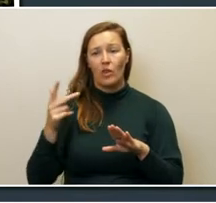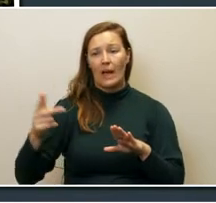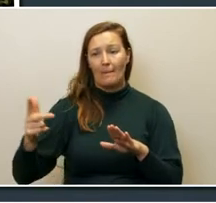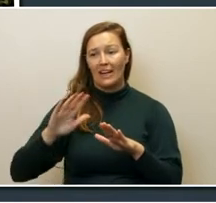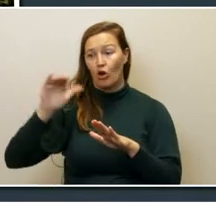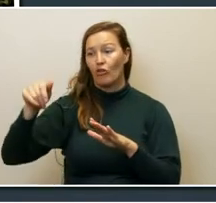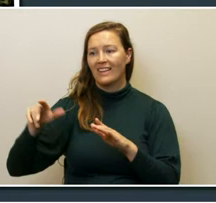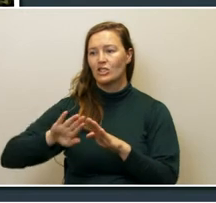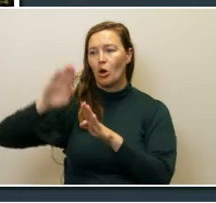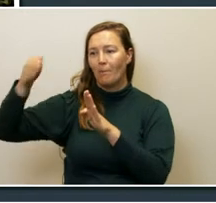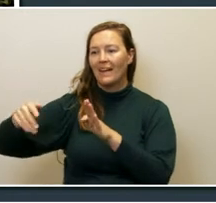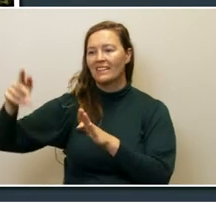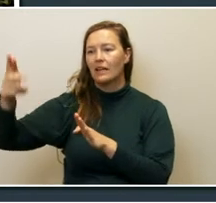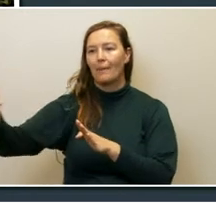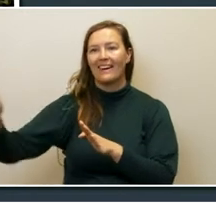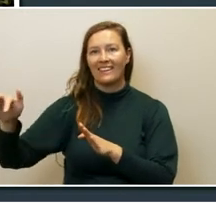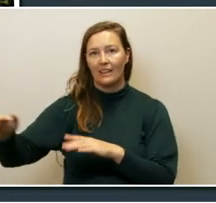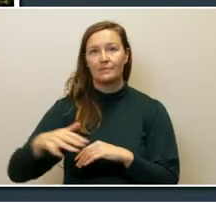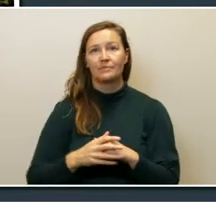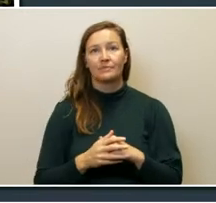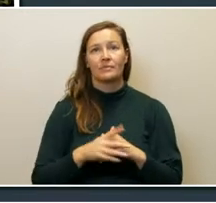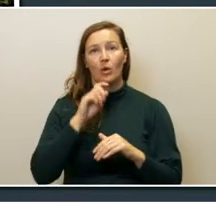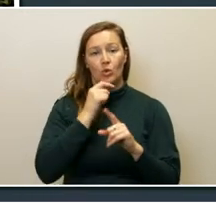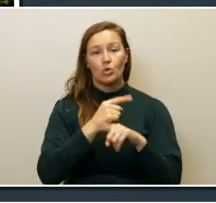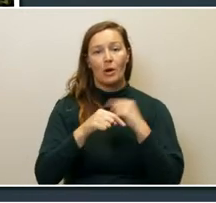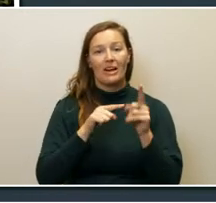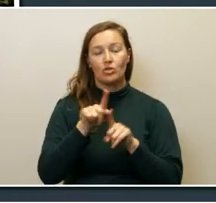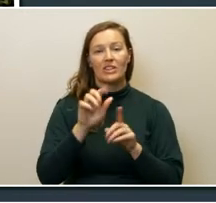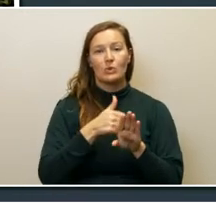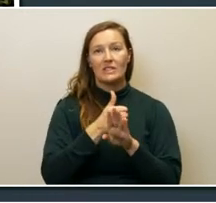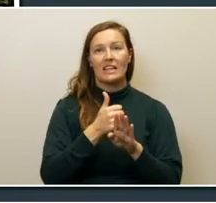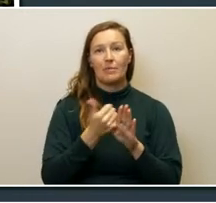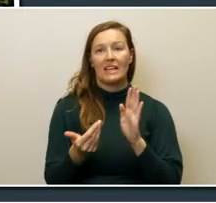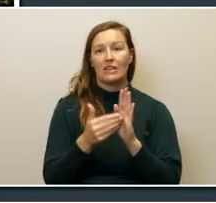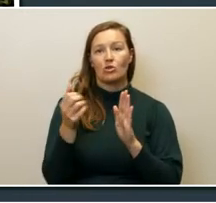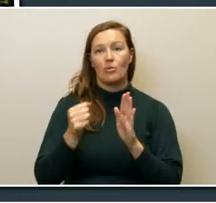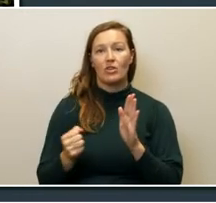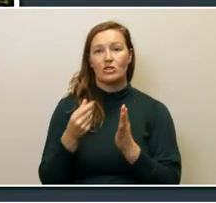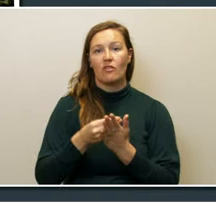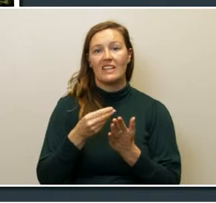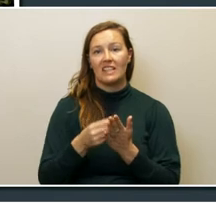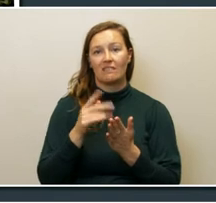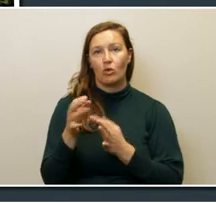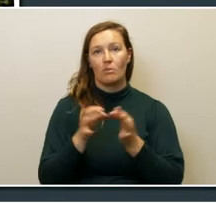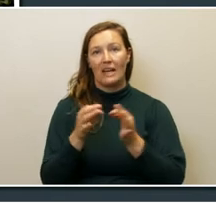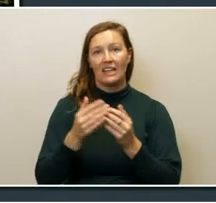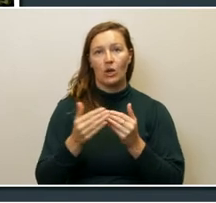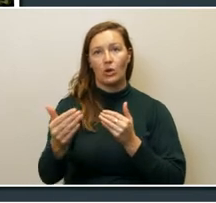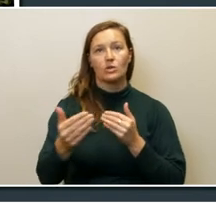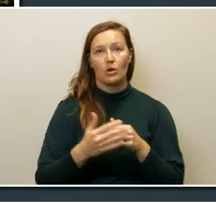bank. I'm going to talk to you about trying to get some additional operational funding into the plan long